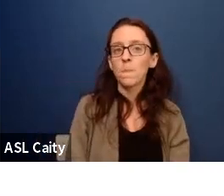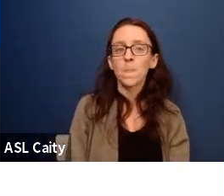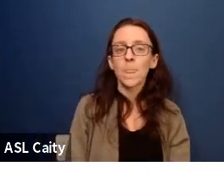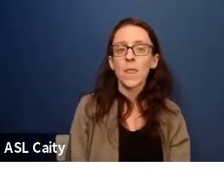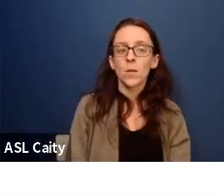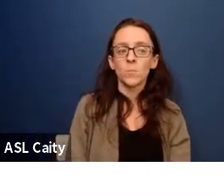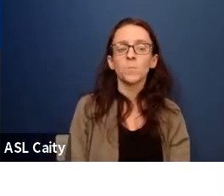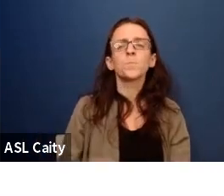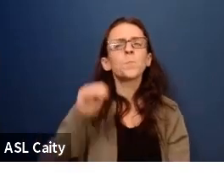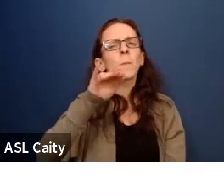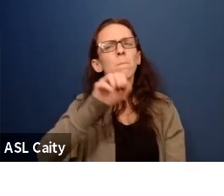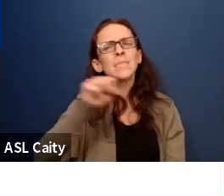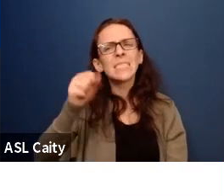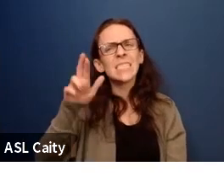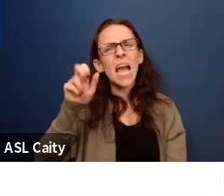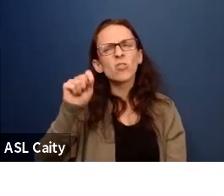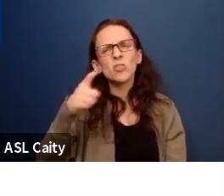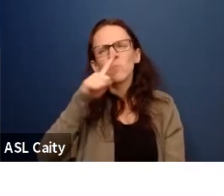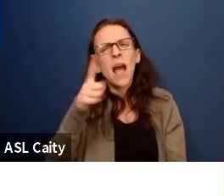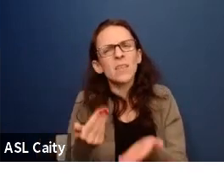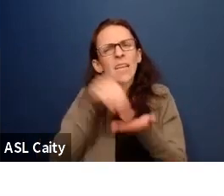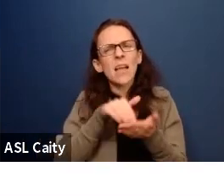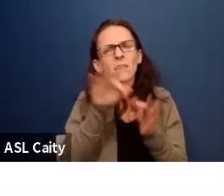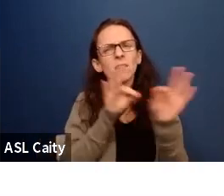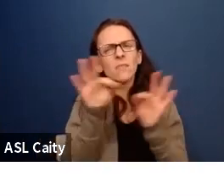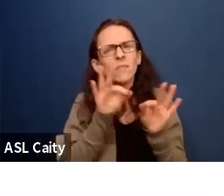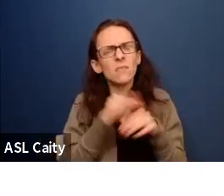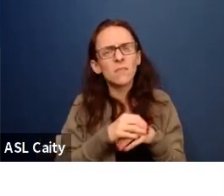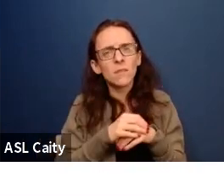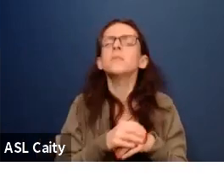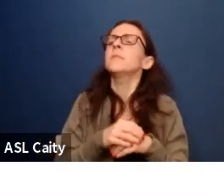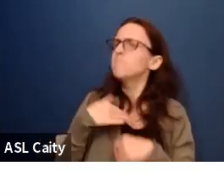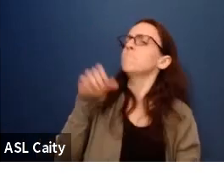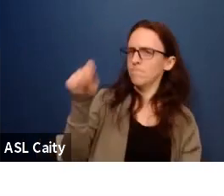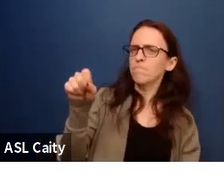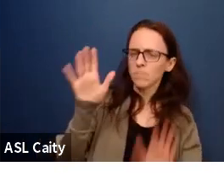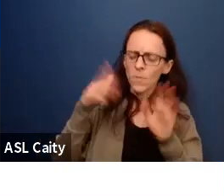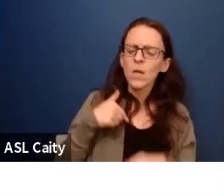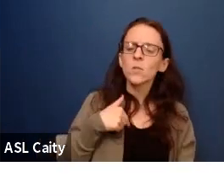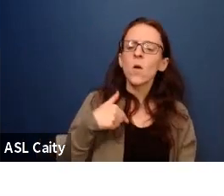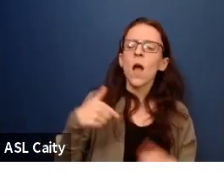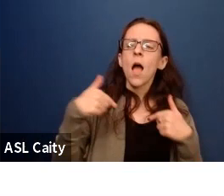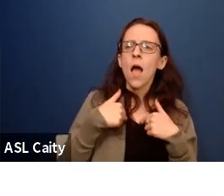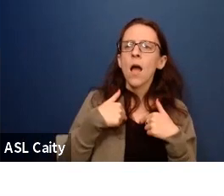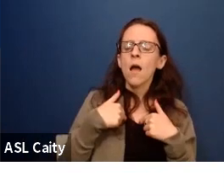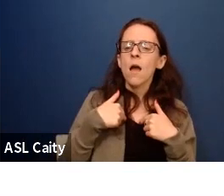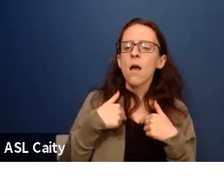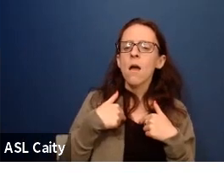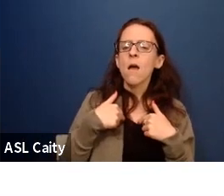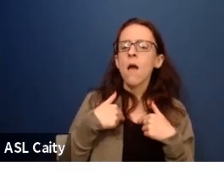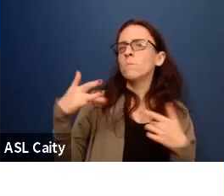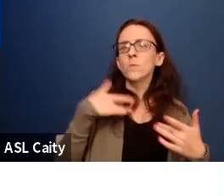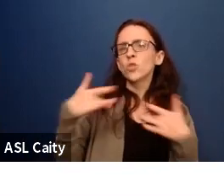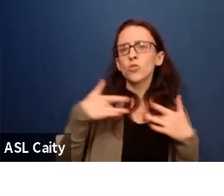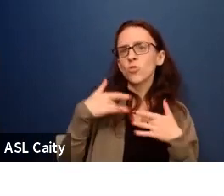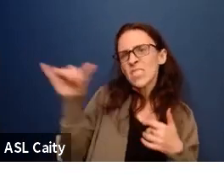Ms. Garrett, can you walk through that again? So are you saying? I was just what I was thinking, because I'm worried about us at the same issue,